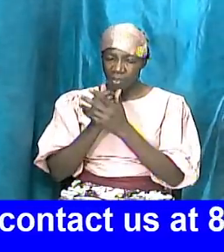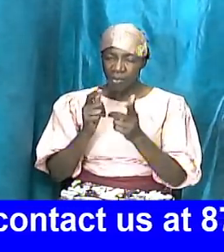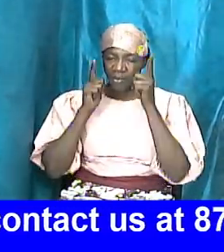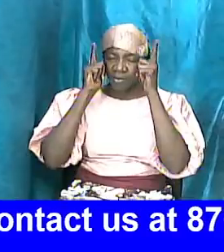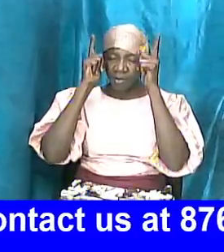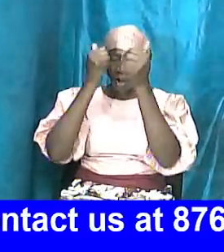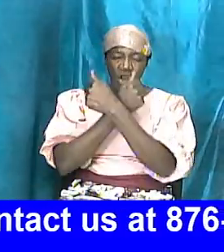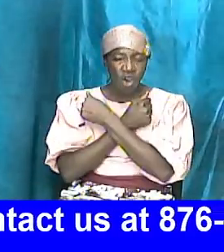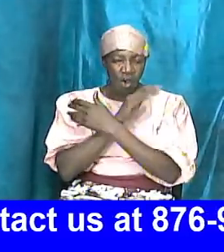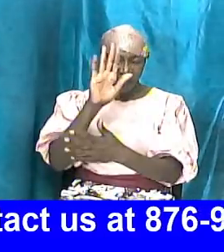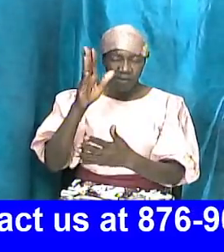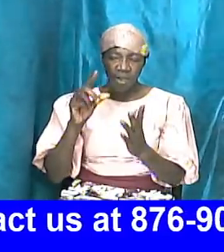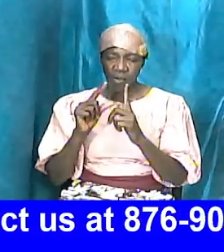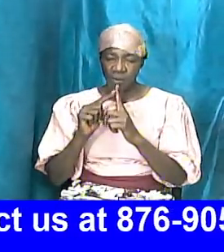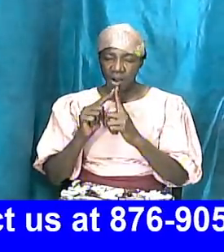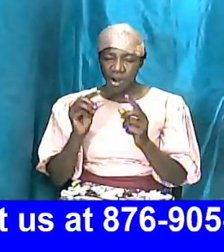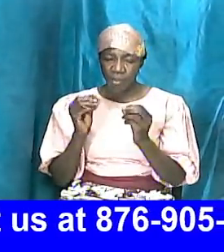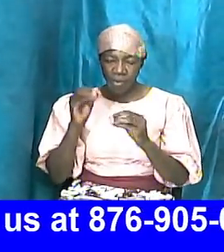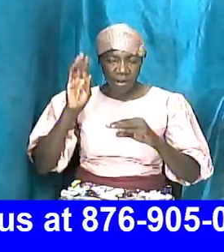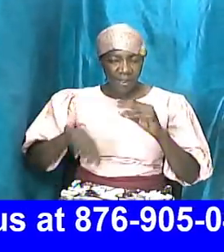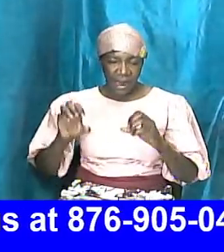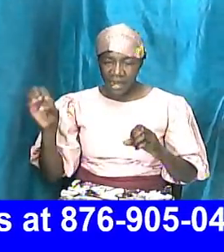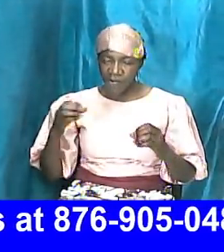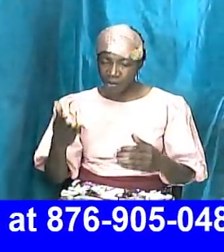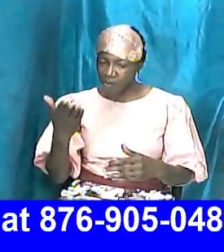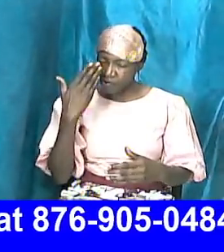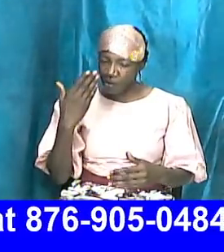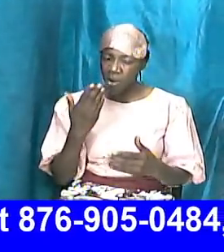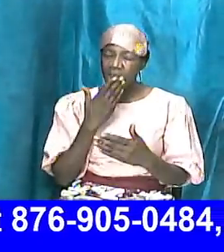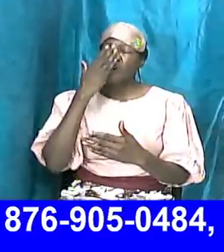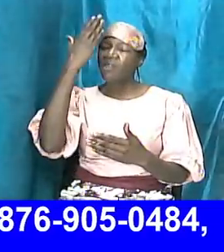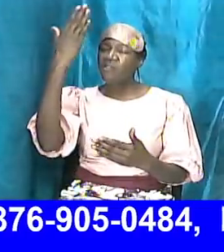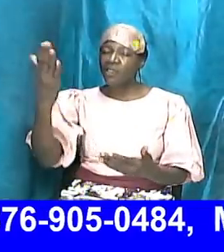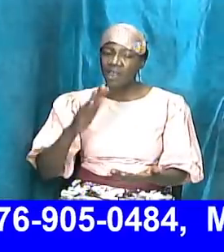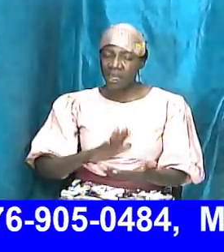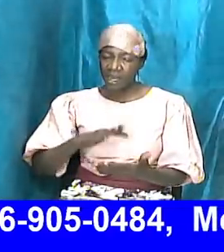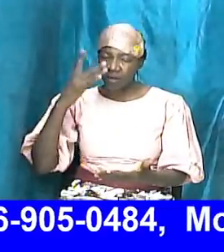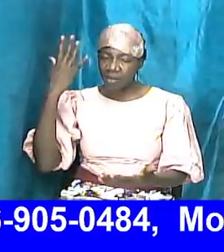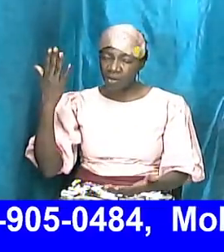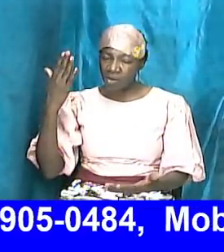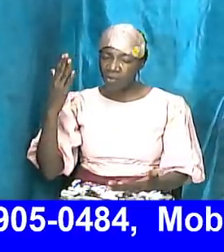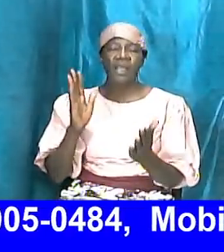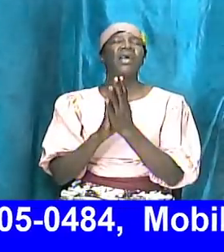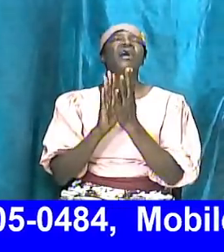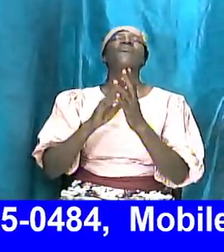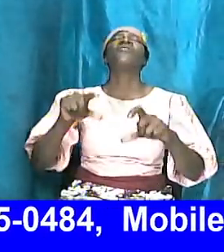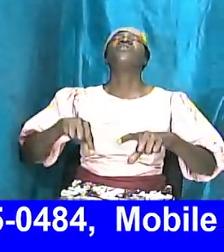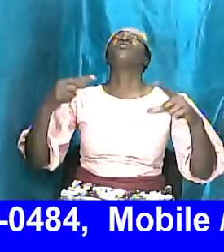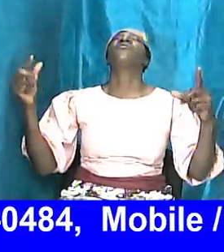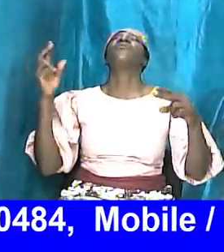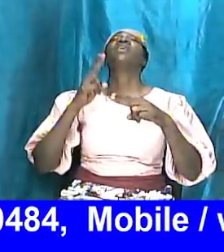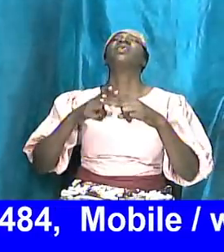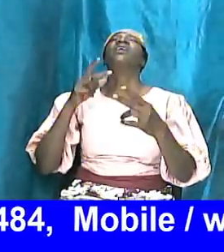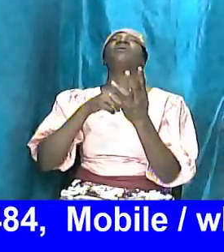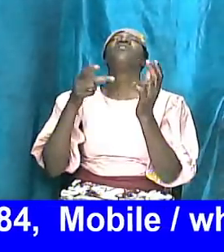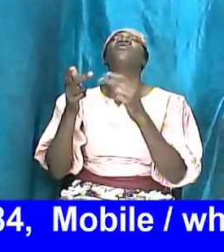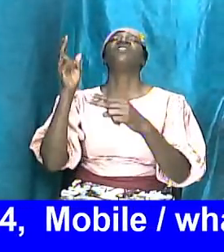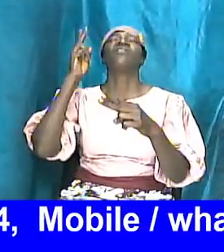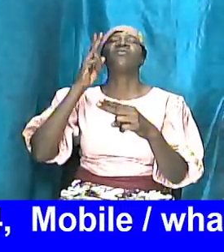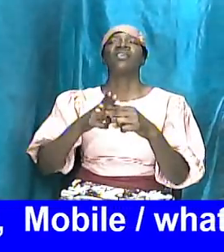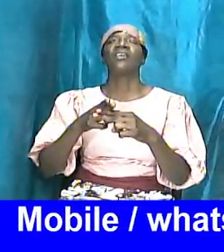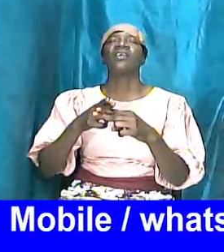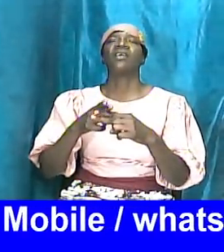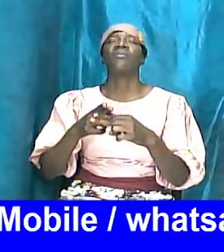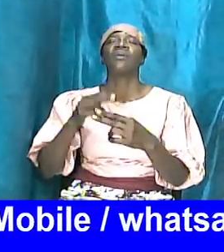love your words more than ever before. We give you thanks. We give you glory. We praise your great name. In Jesus'